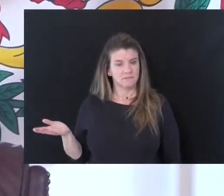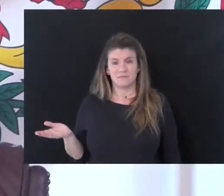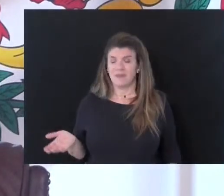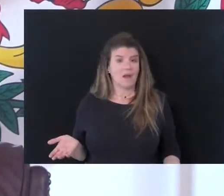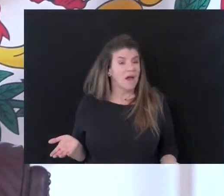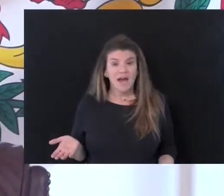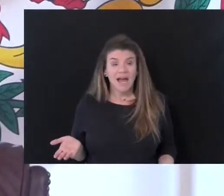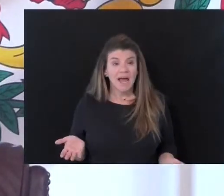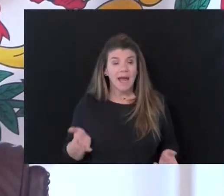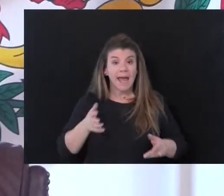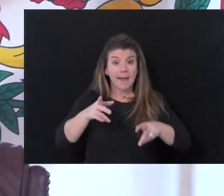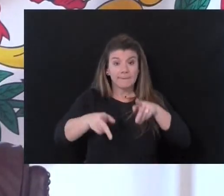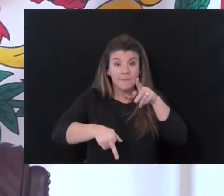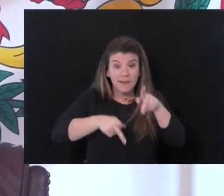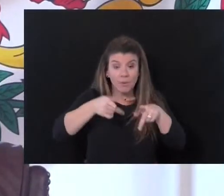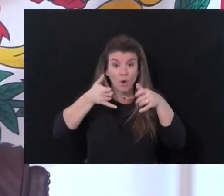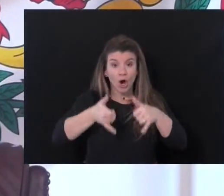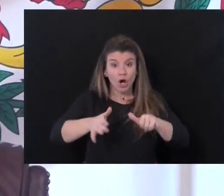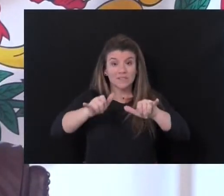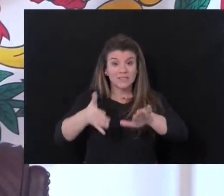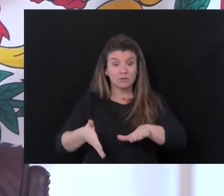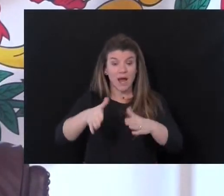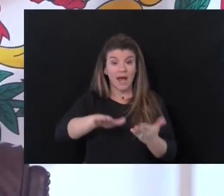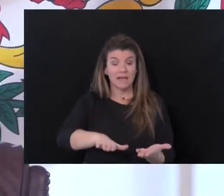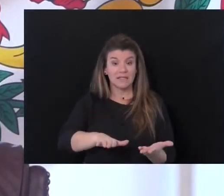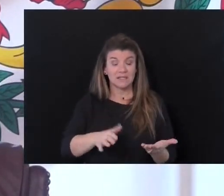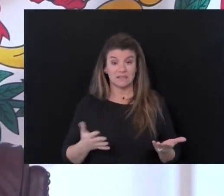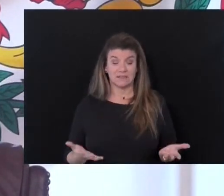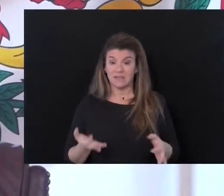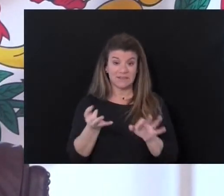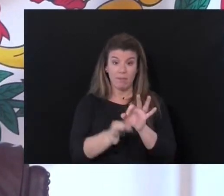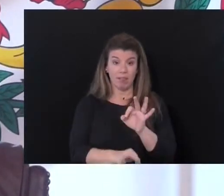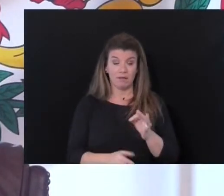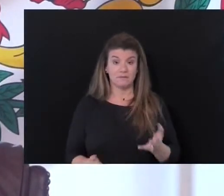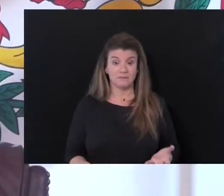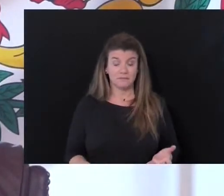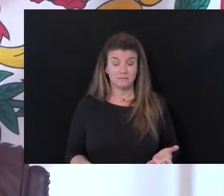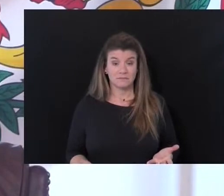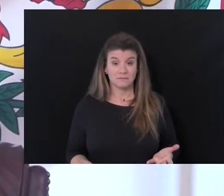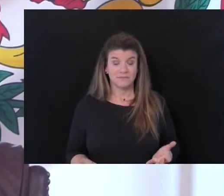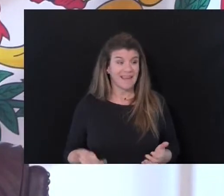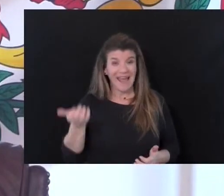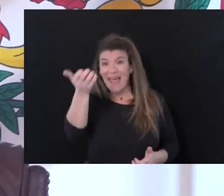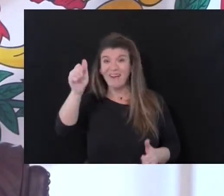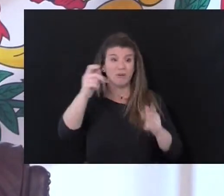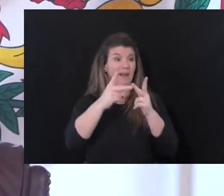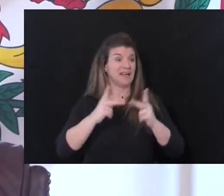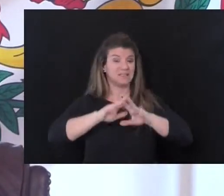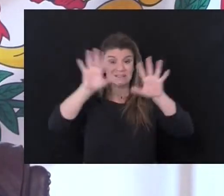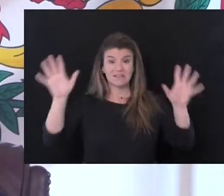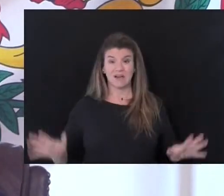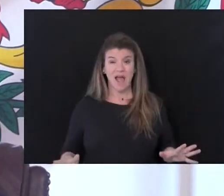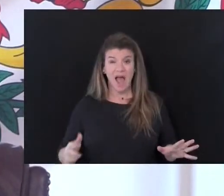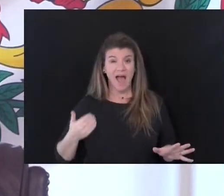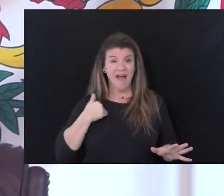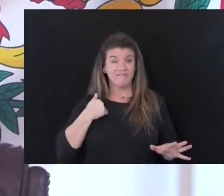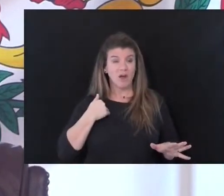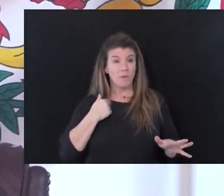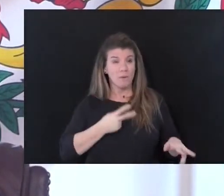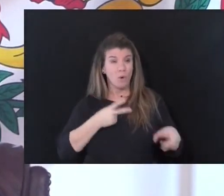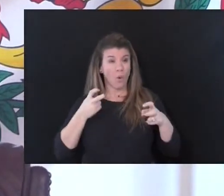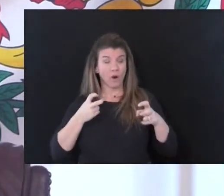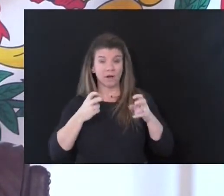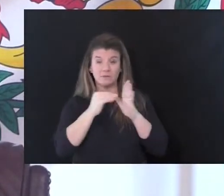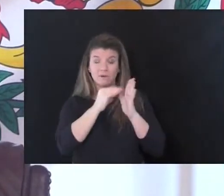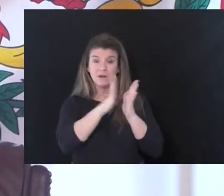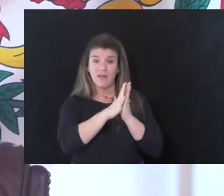And people are dying. I mean, that's all there is to it. Everywhere. I think we recorded the highest number